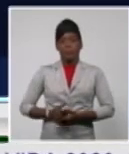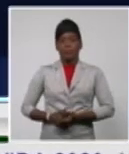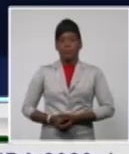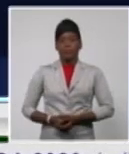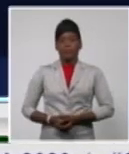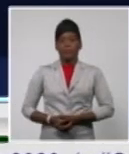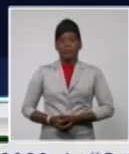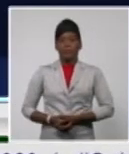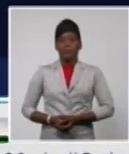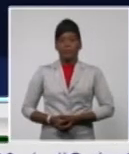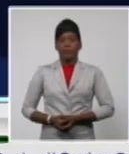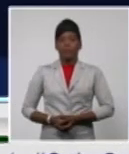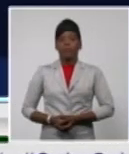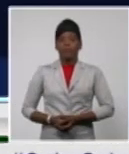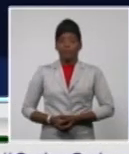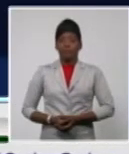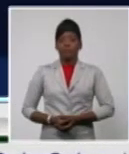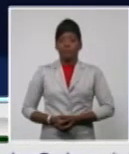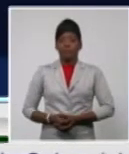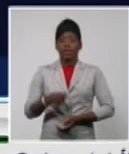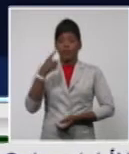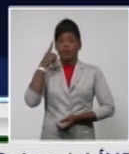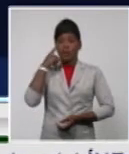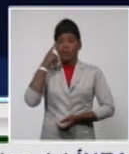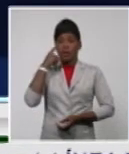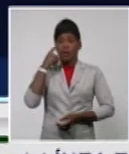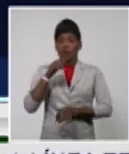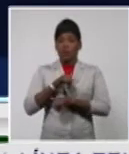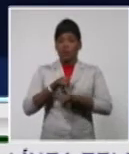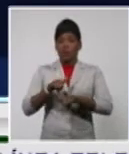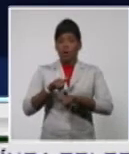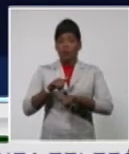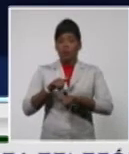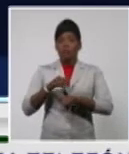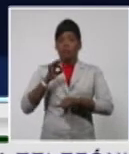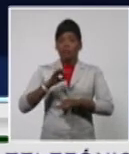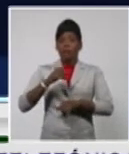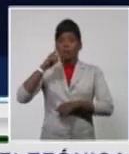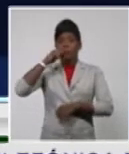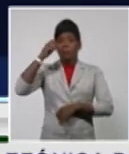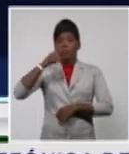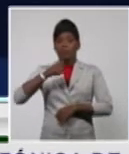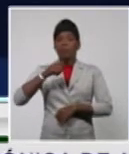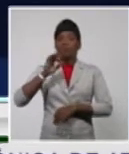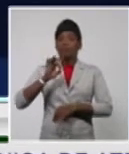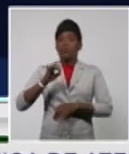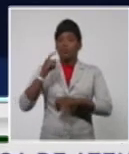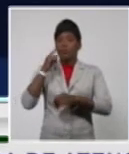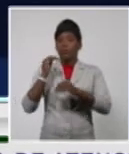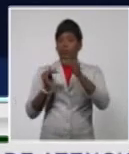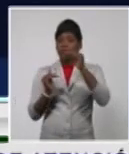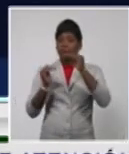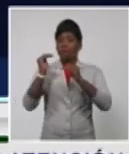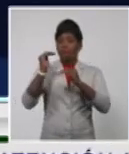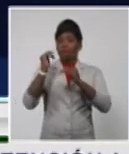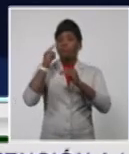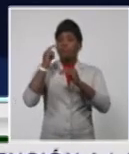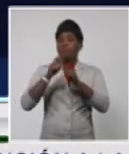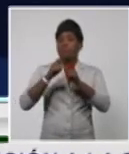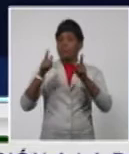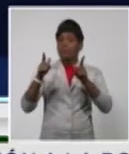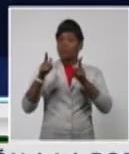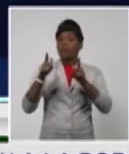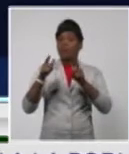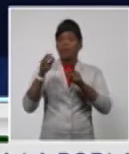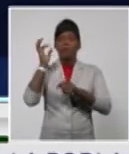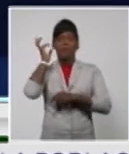under the age of 20 and belong to pediatric ages, what stands at 491 patients diagnosed in